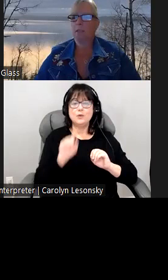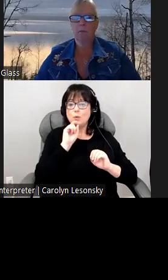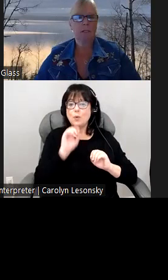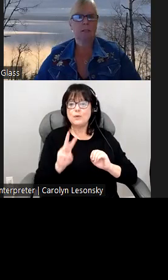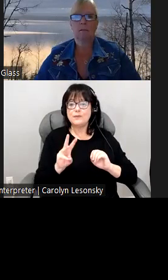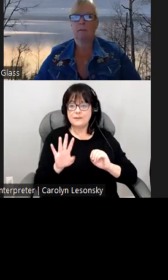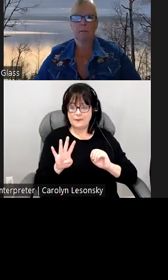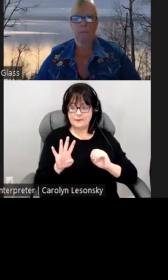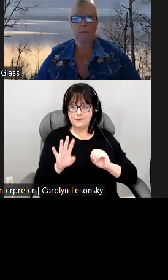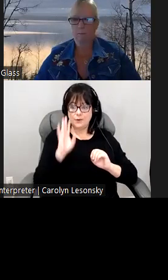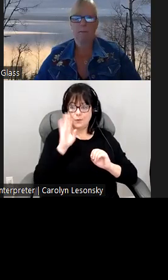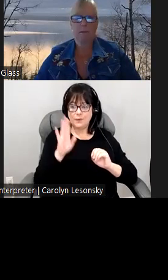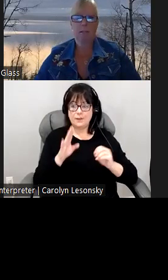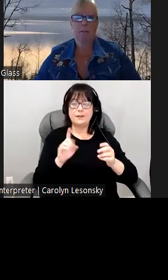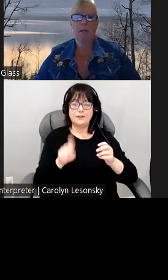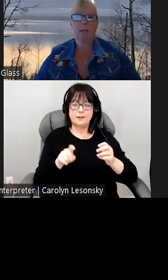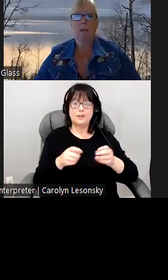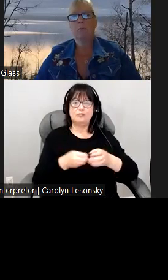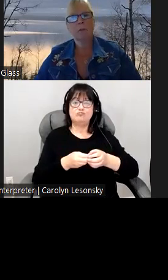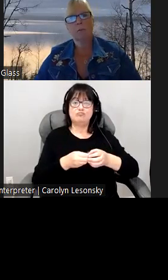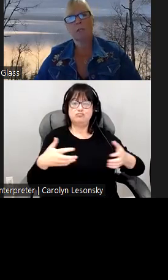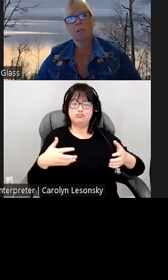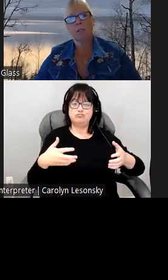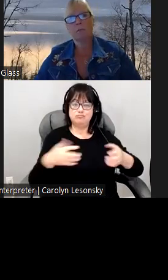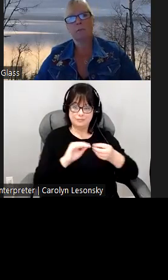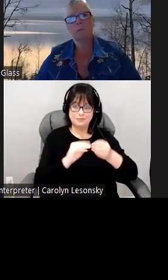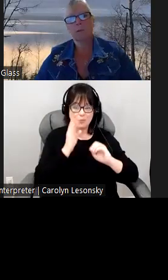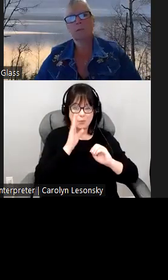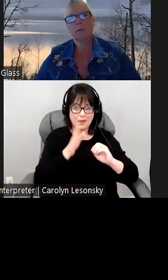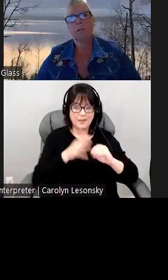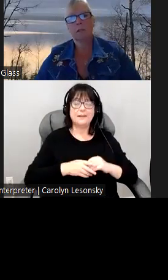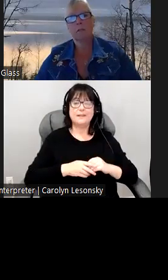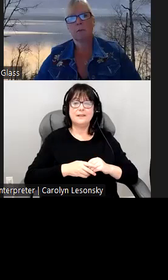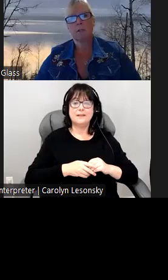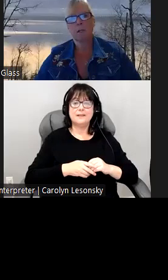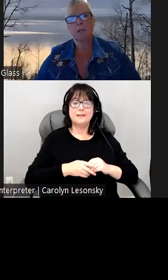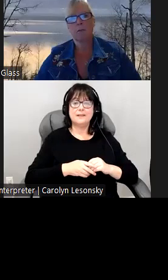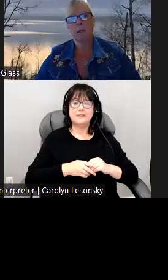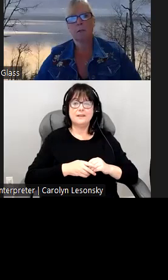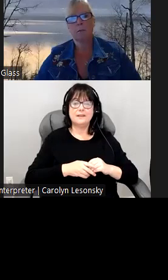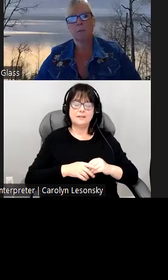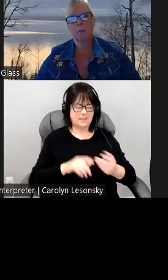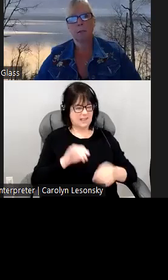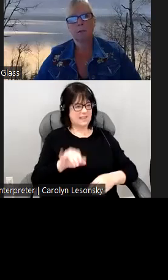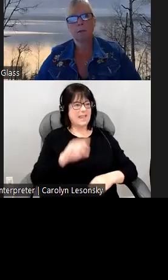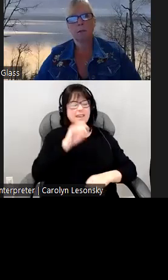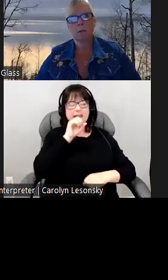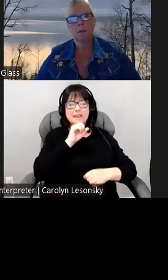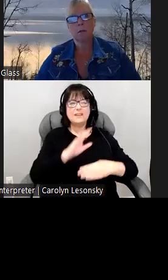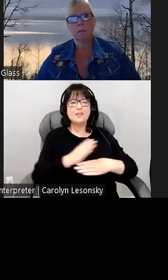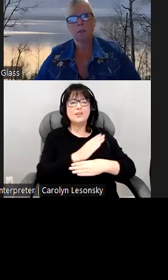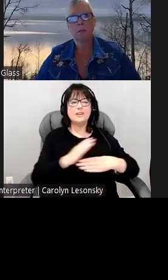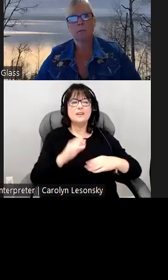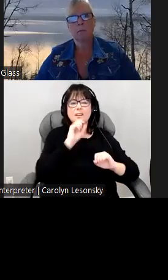You can definitely, I think we'd have 45 to 64 as an age range was